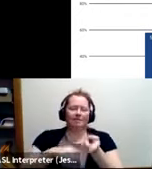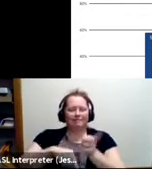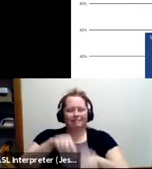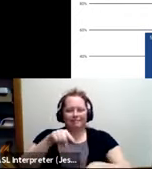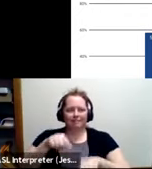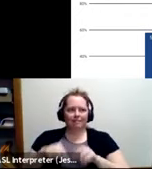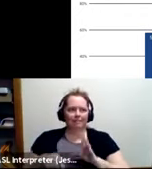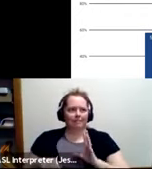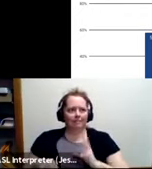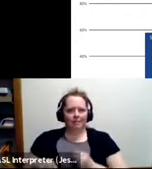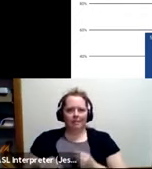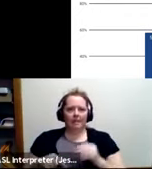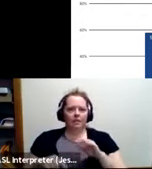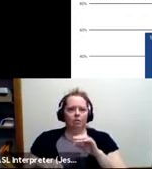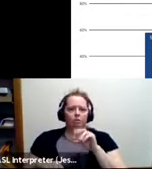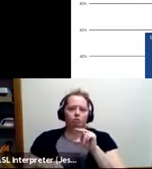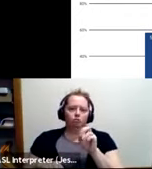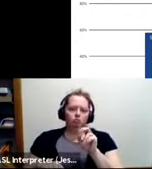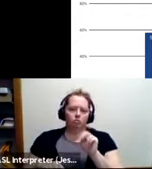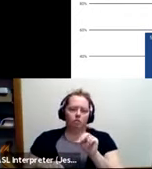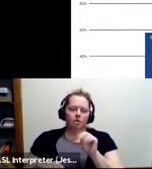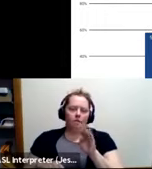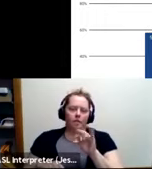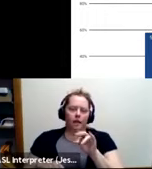inmates within the jail.